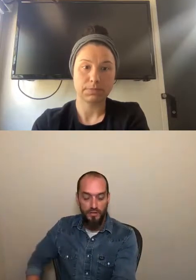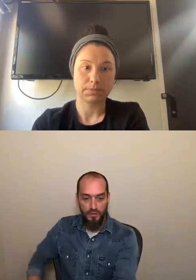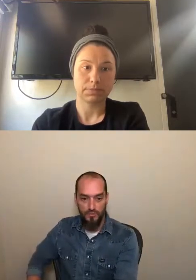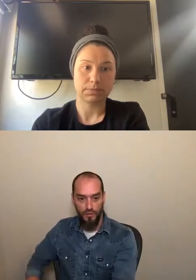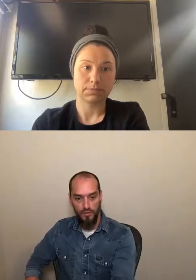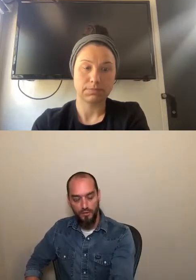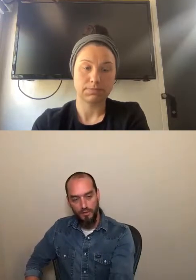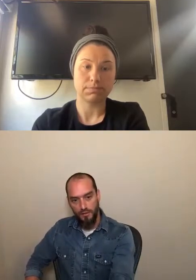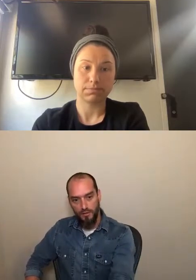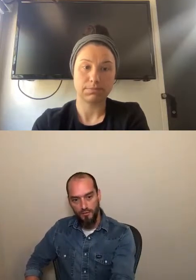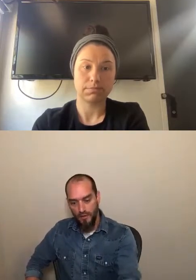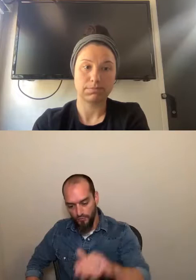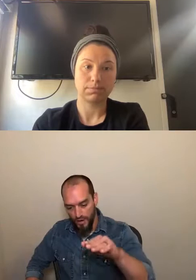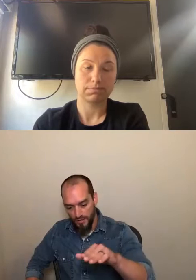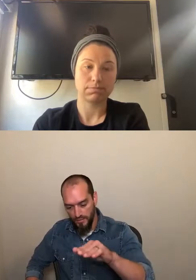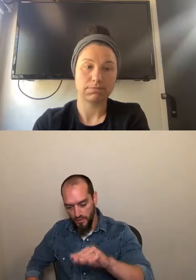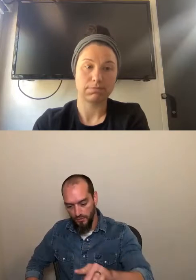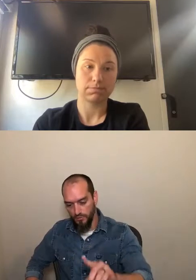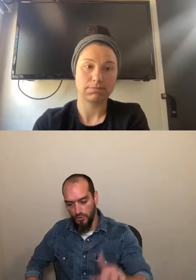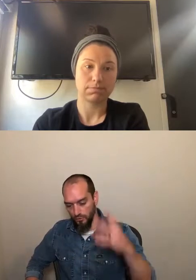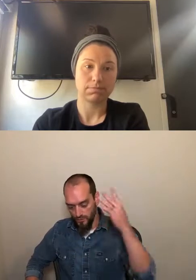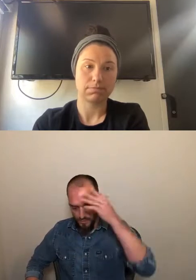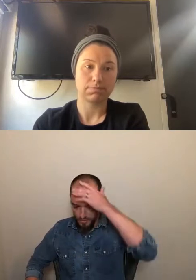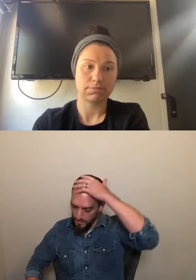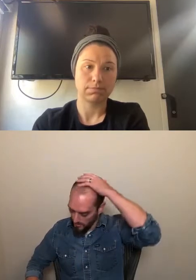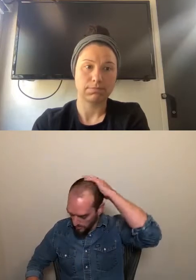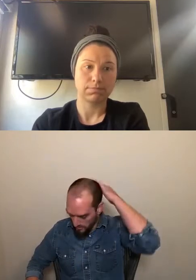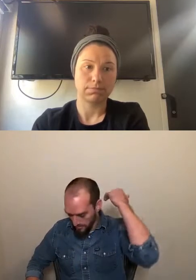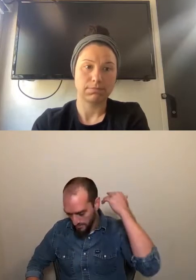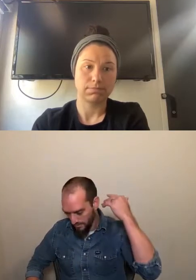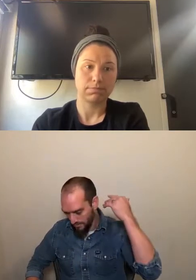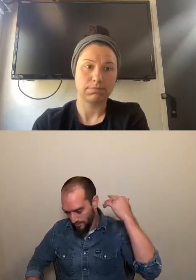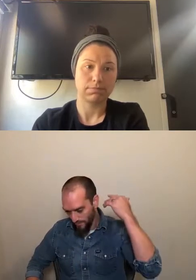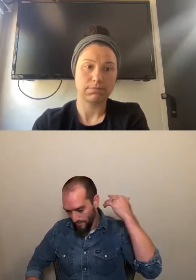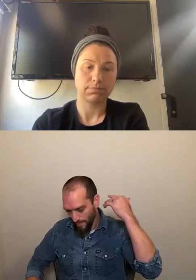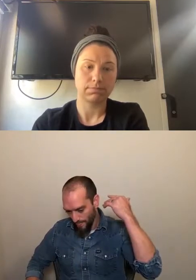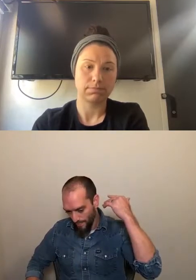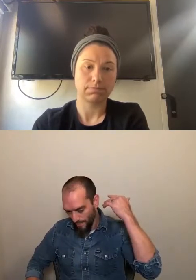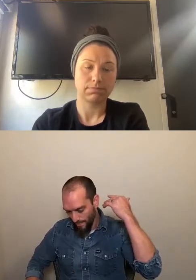with the territory. If I'm finding all of the mold, then